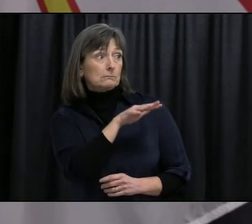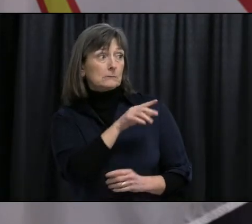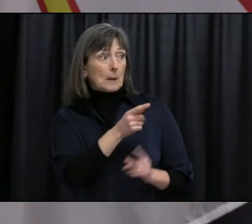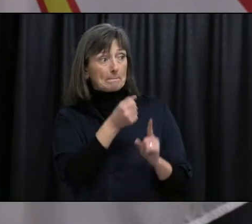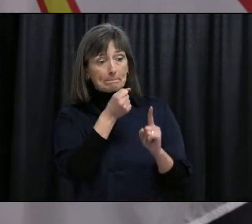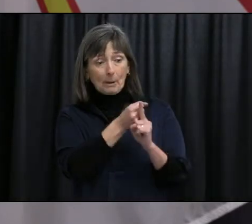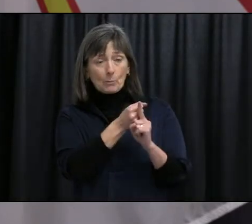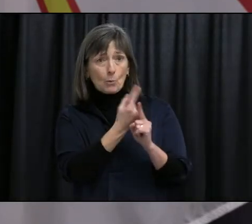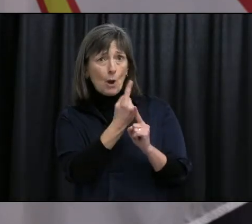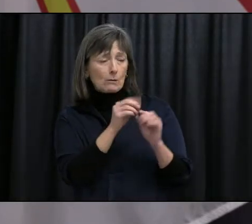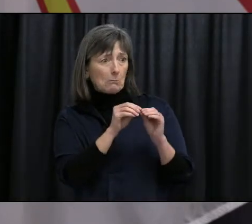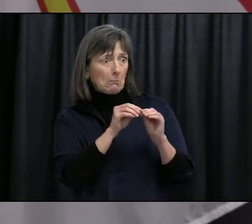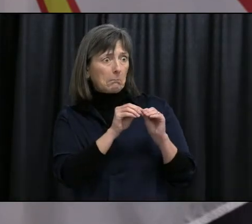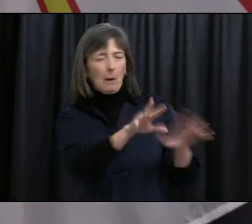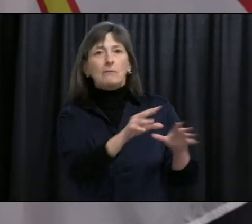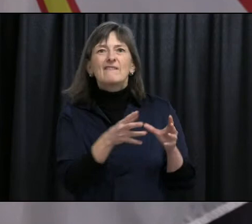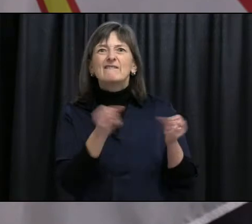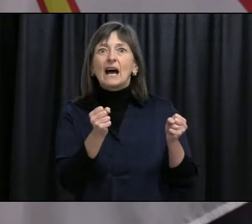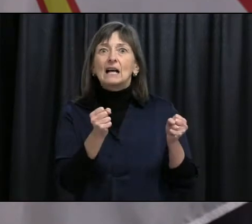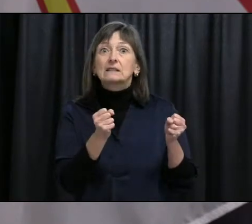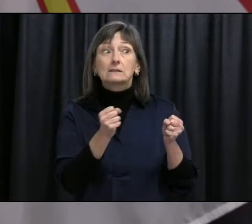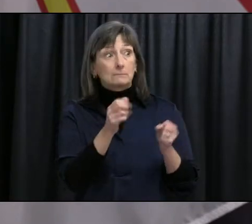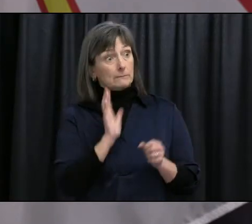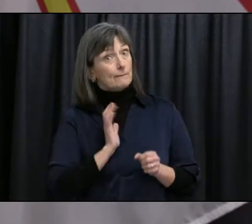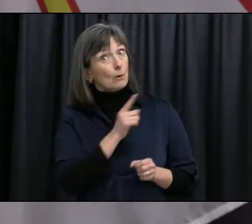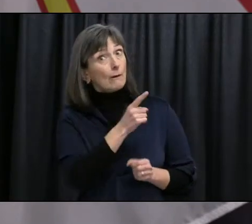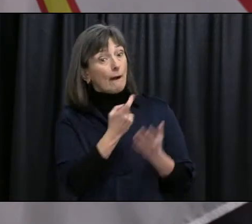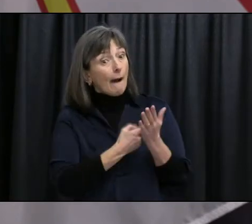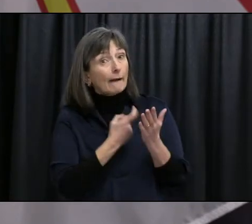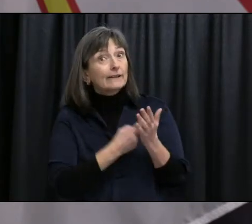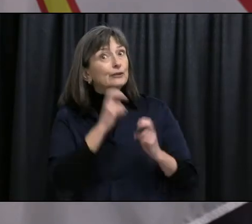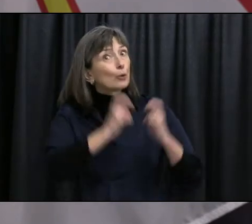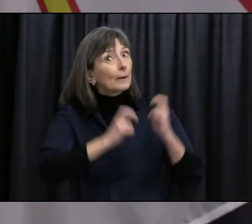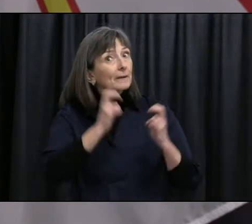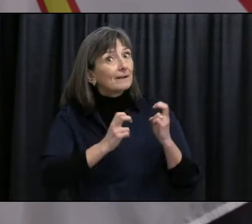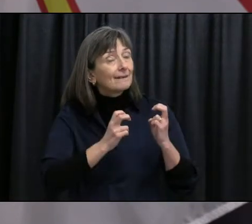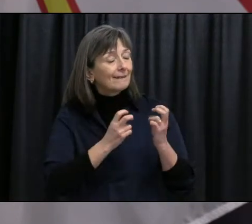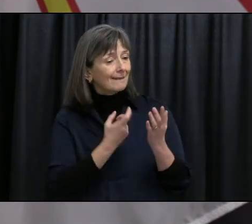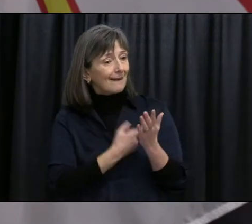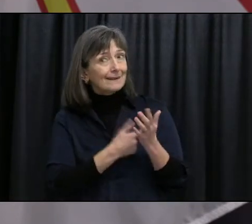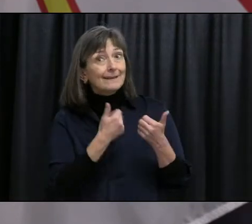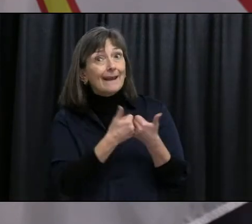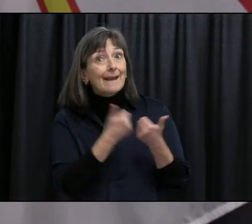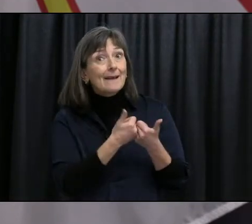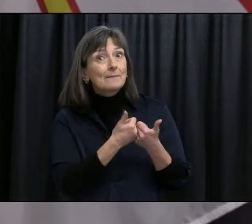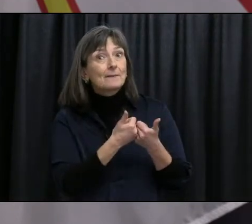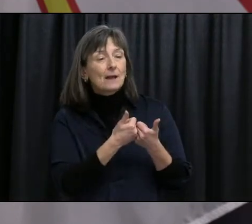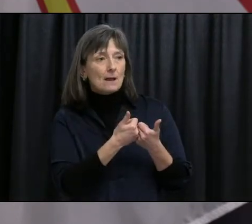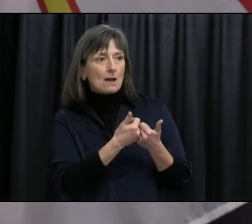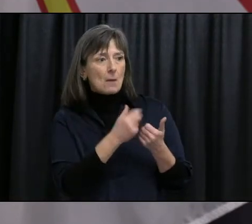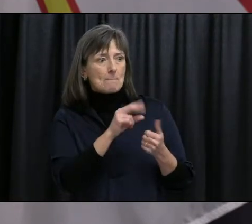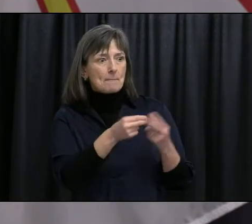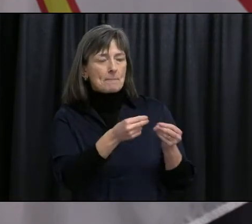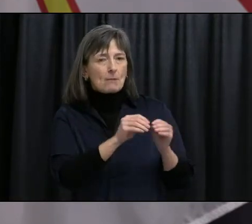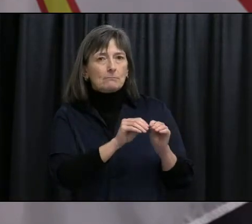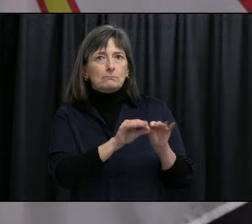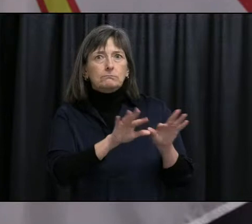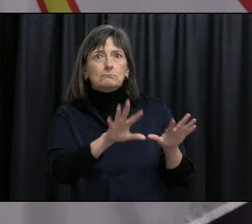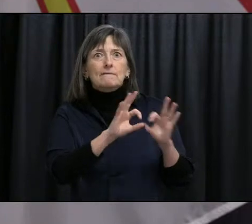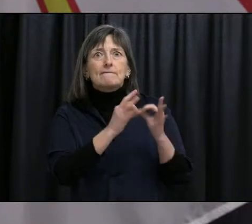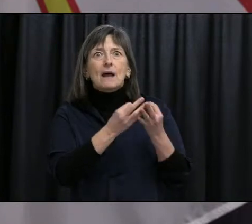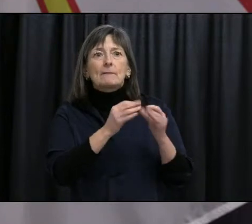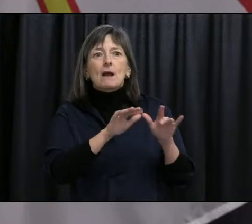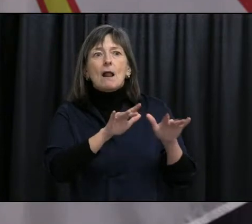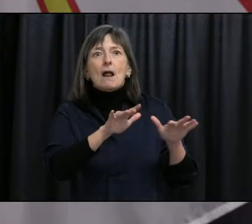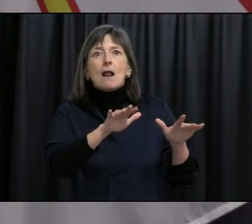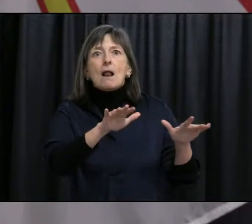been cases where we see outbreaks at hockey games or hockey tournaments, for example, that have spread through many, many people, hundreds of